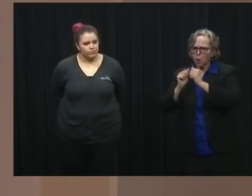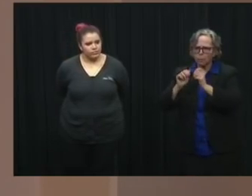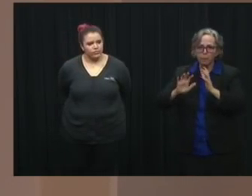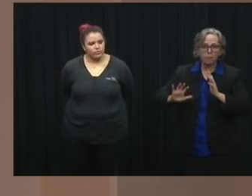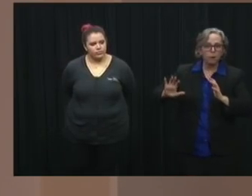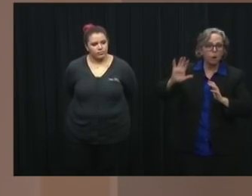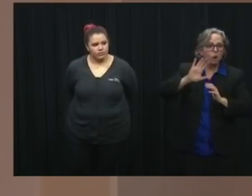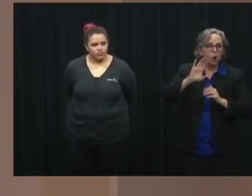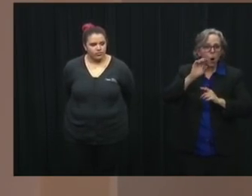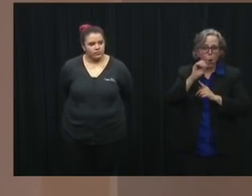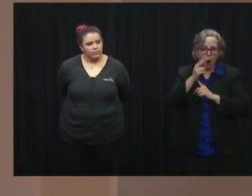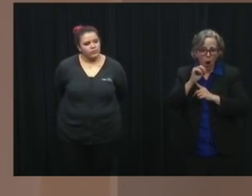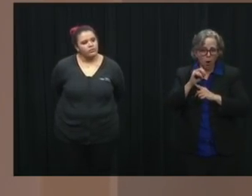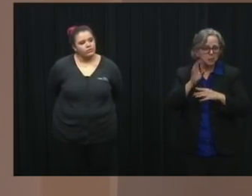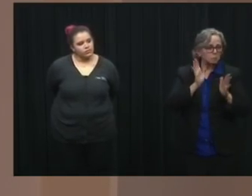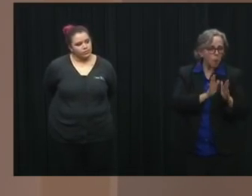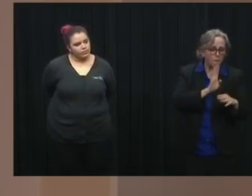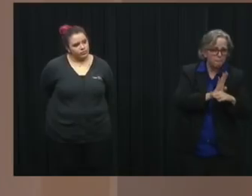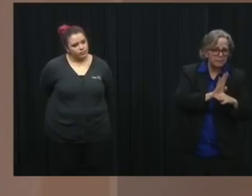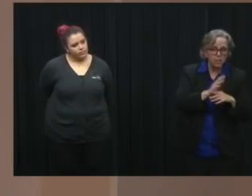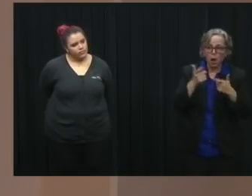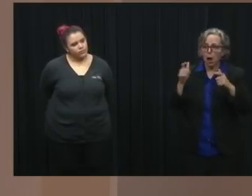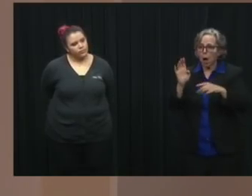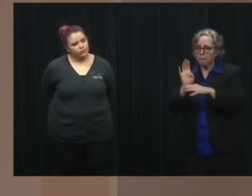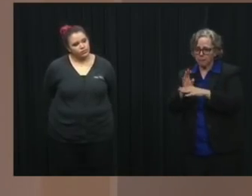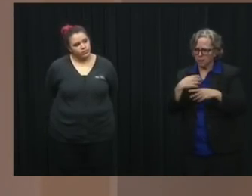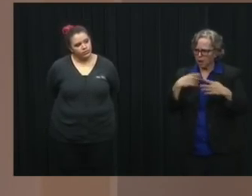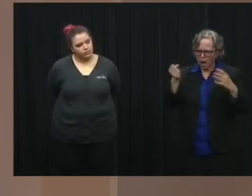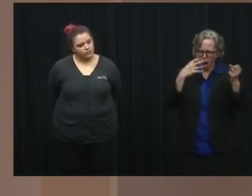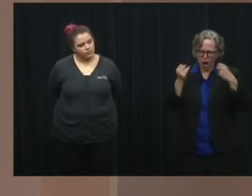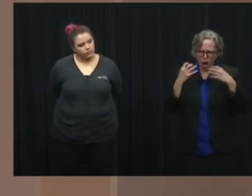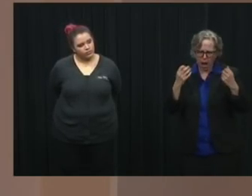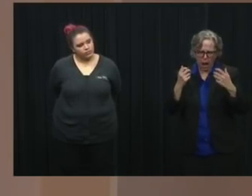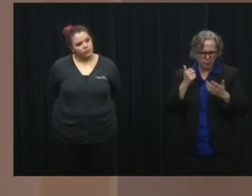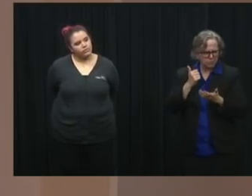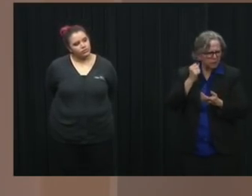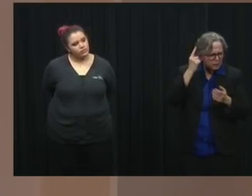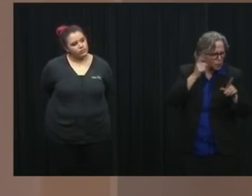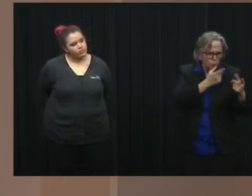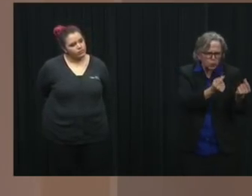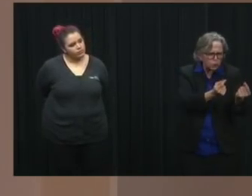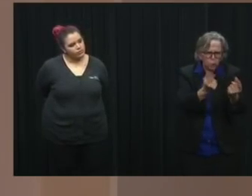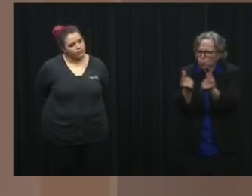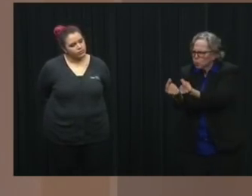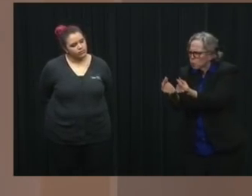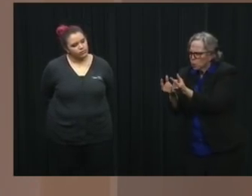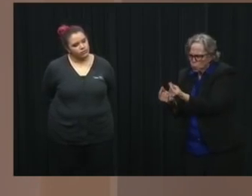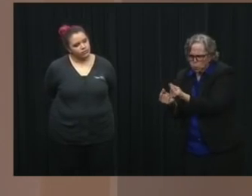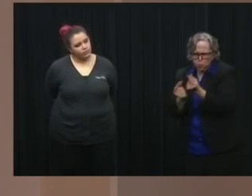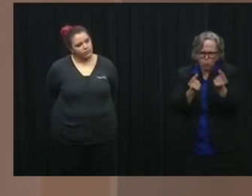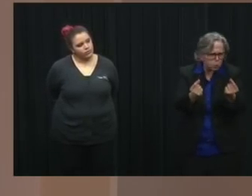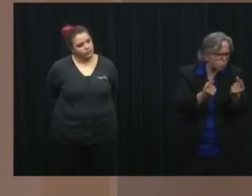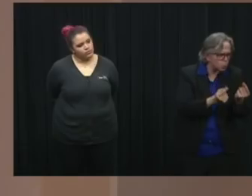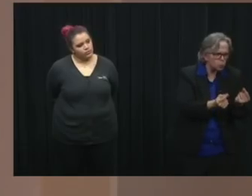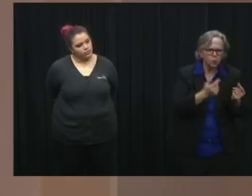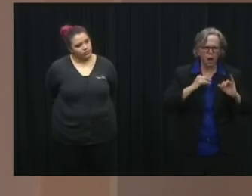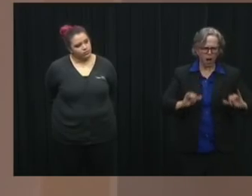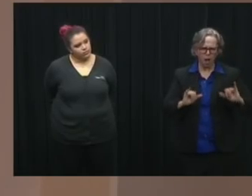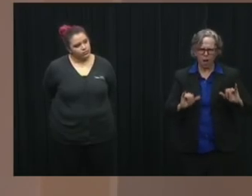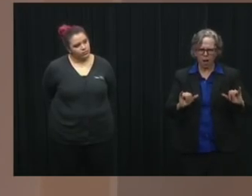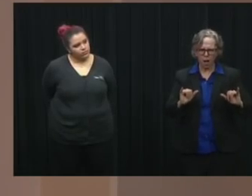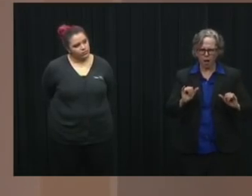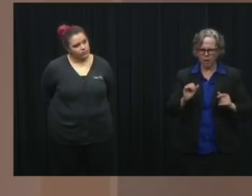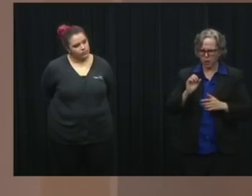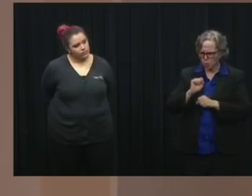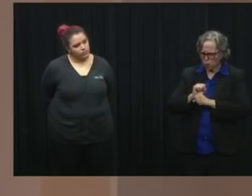businesses, to try to provide as much clarification as we could. And we've been working with our local officials to